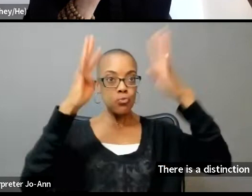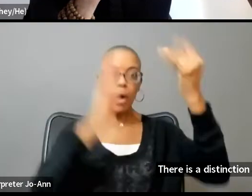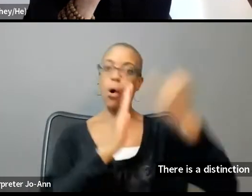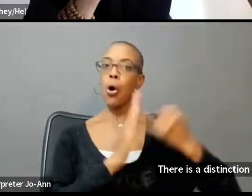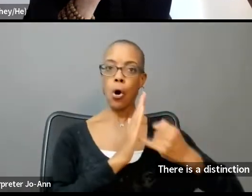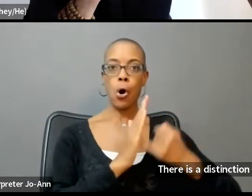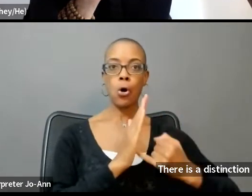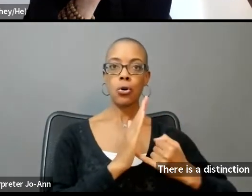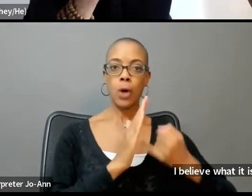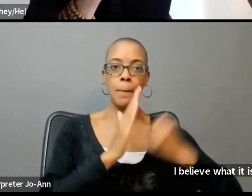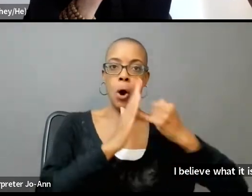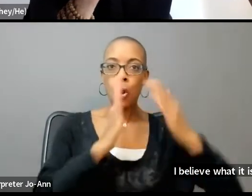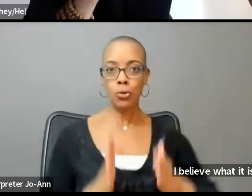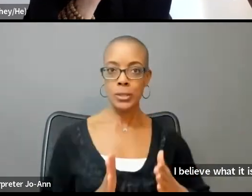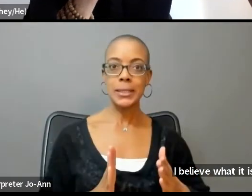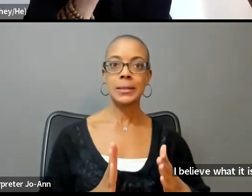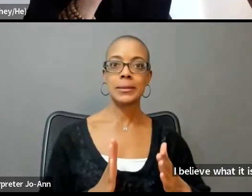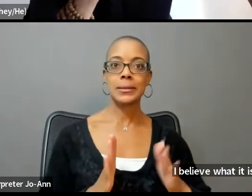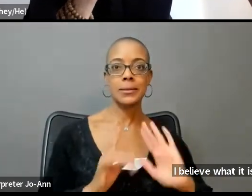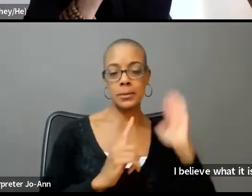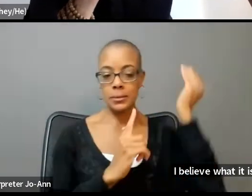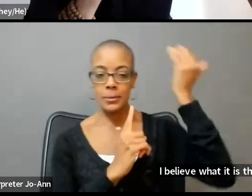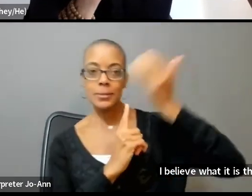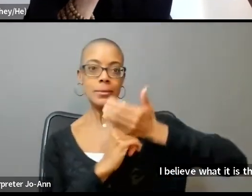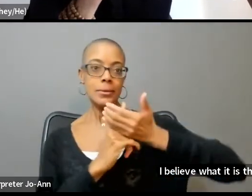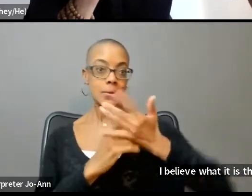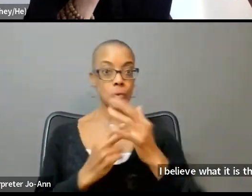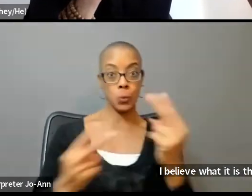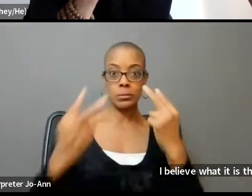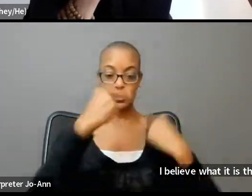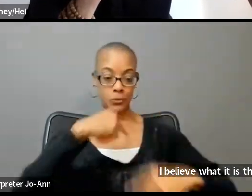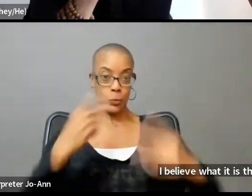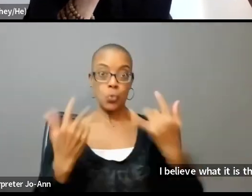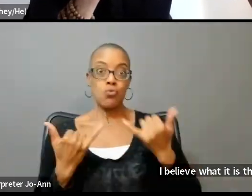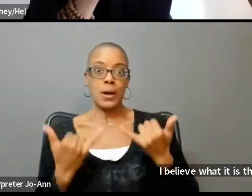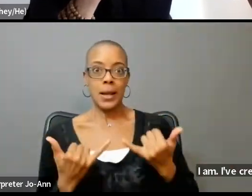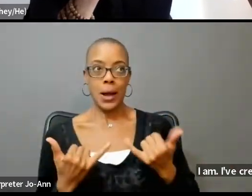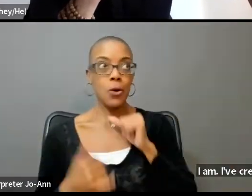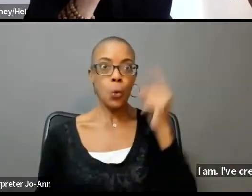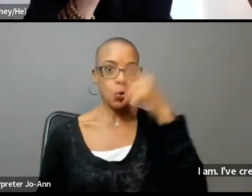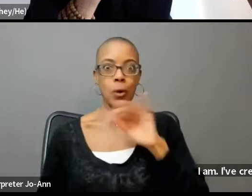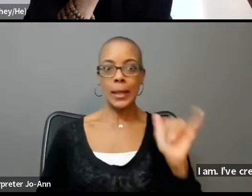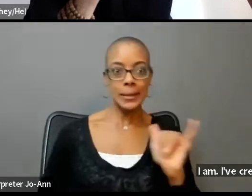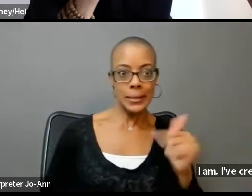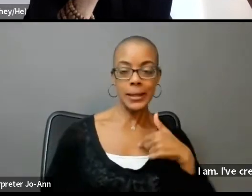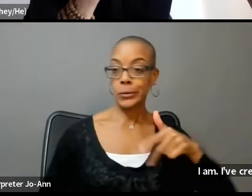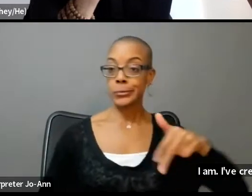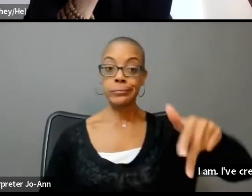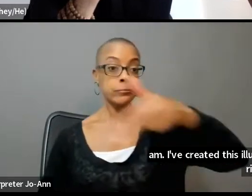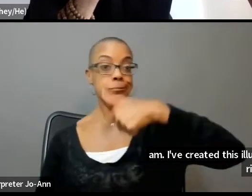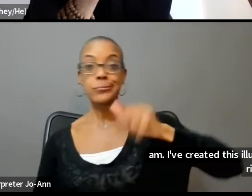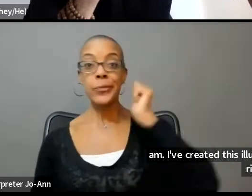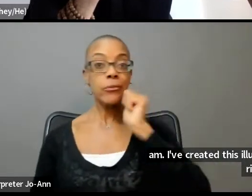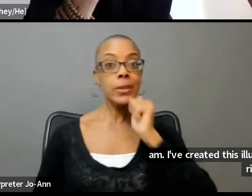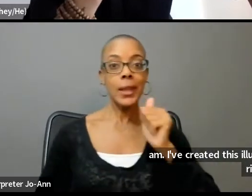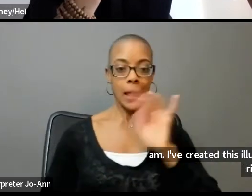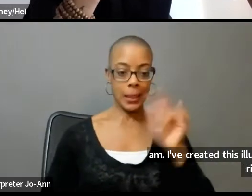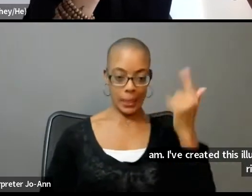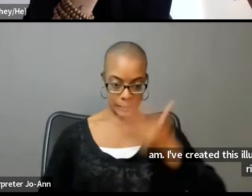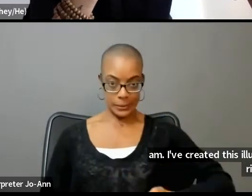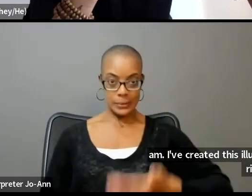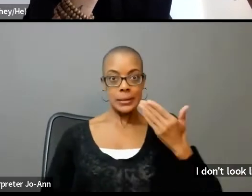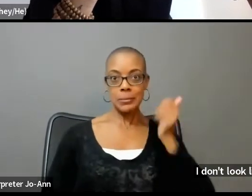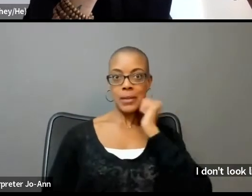I've created this illusion of what you're looking at right now. I don't look like this. I don't walk around in my